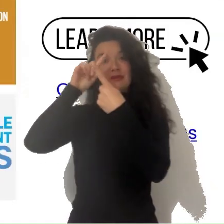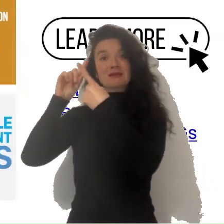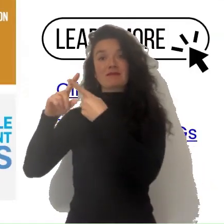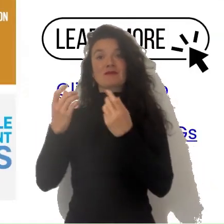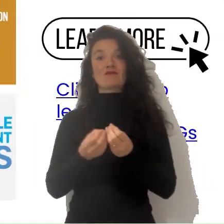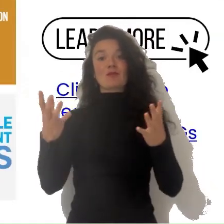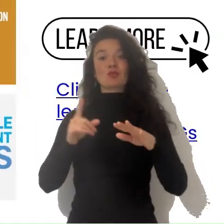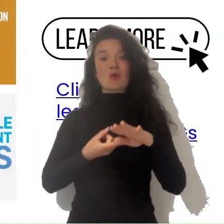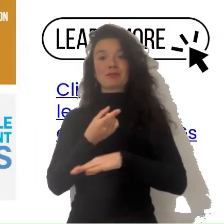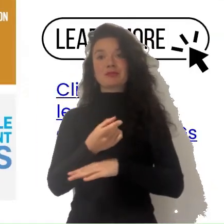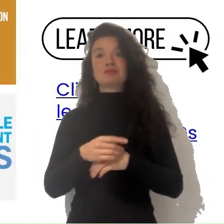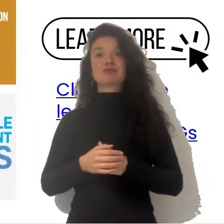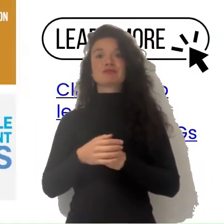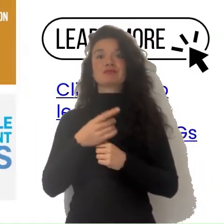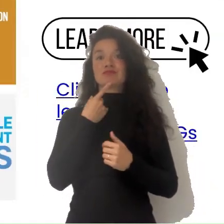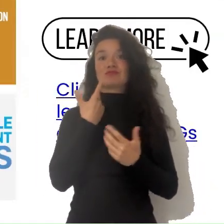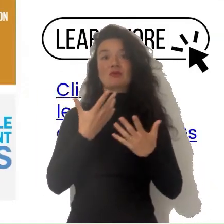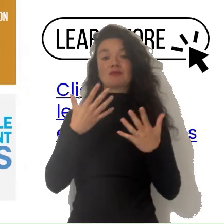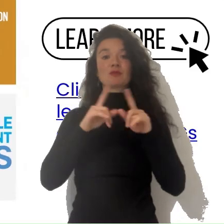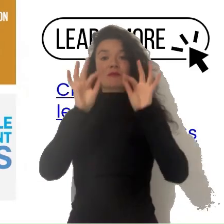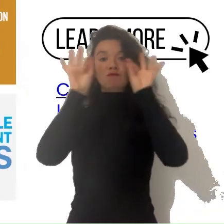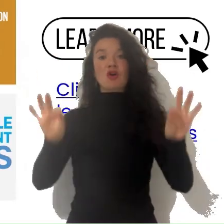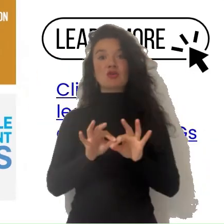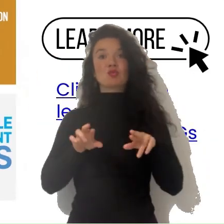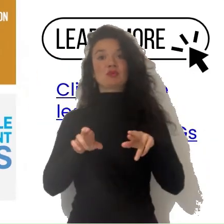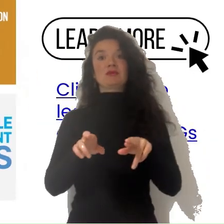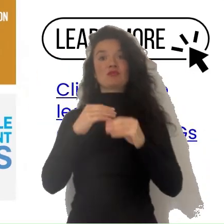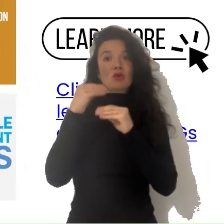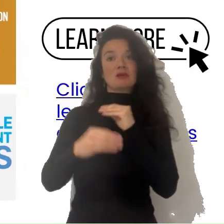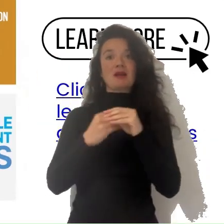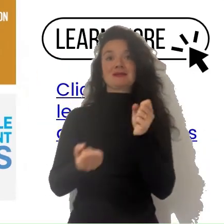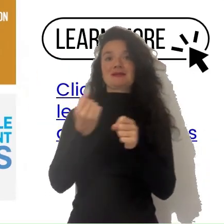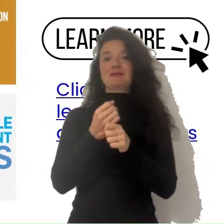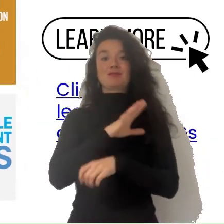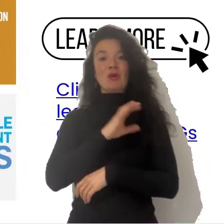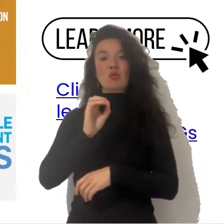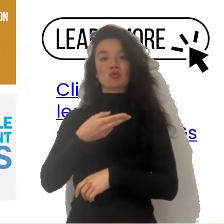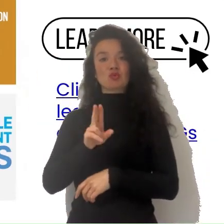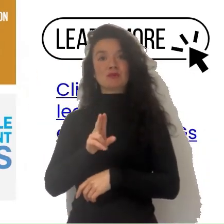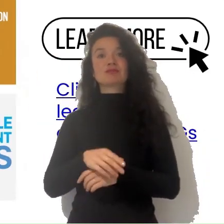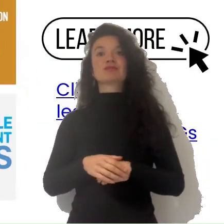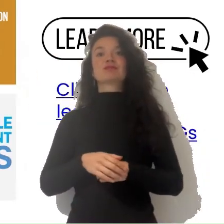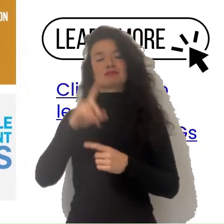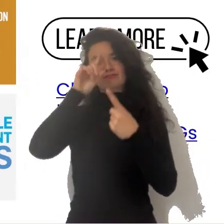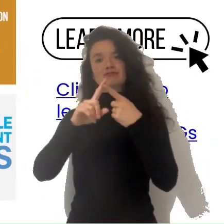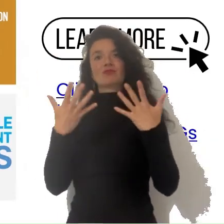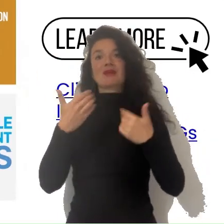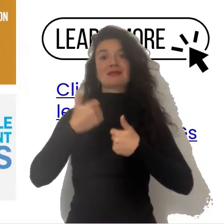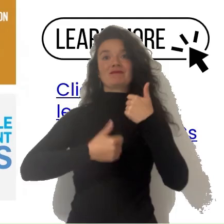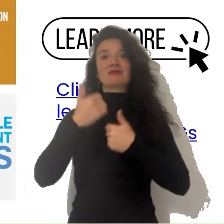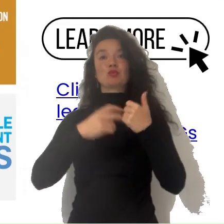Here is a short introduction to Sustainable Development Goals. The Sustainable Development Goals are a global roadmap created